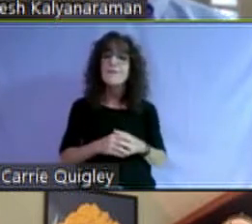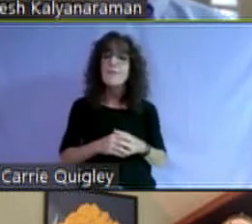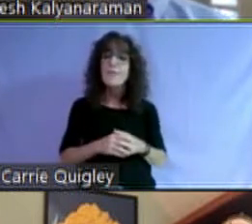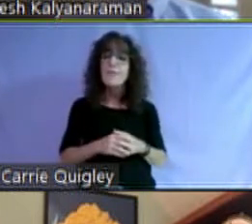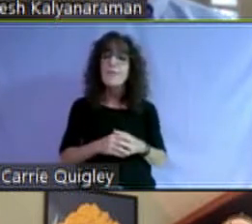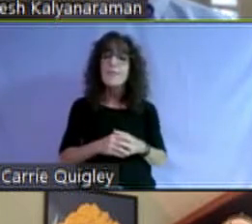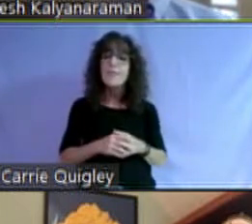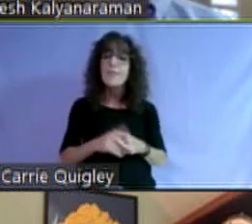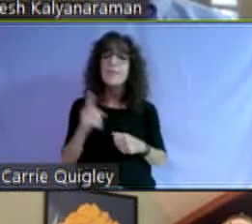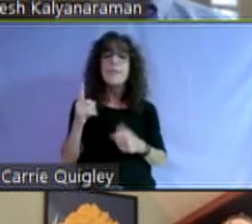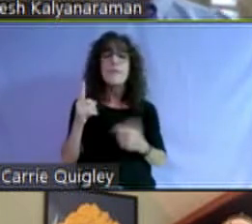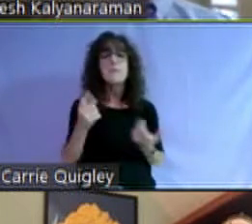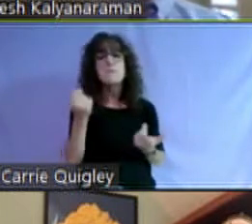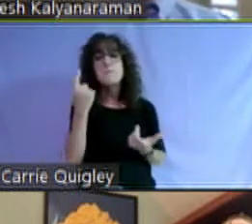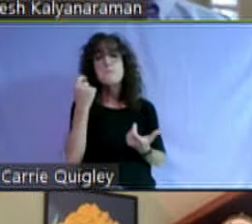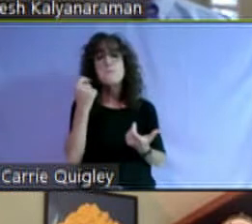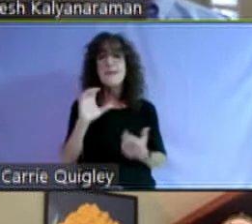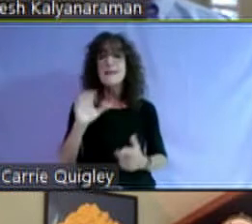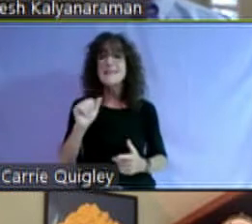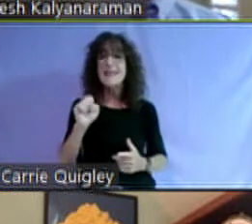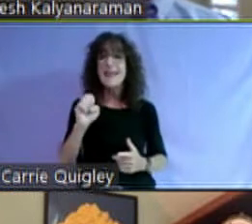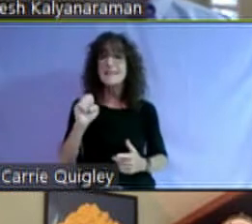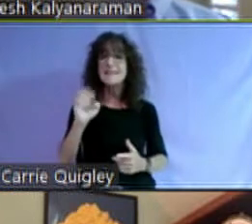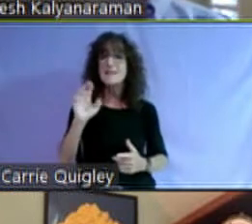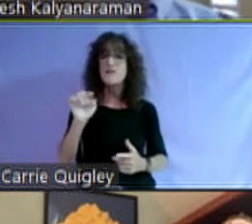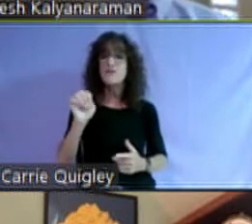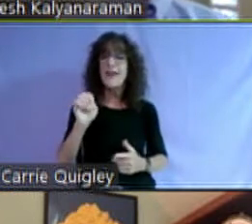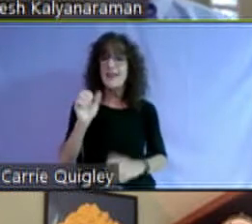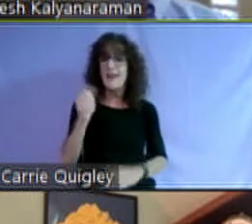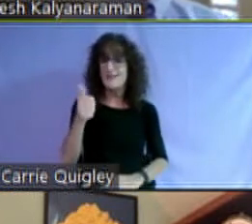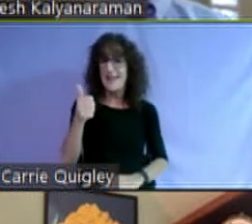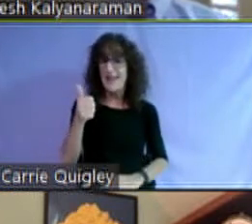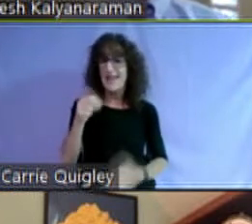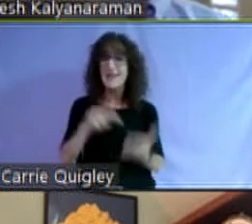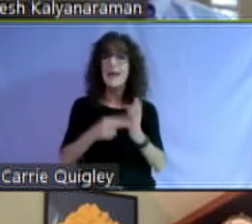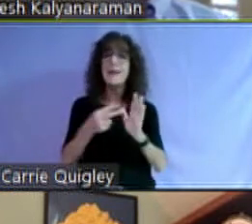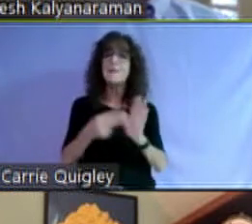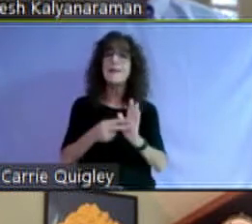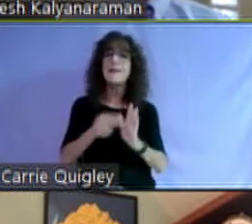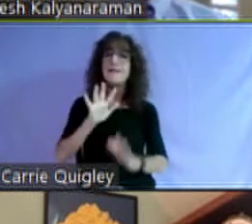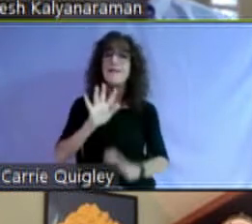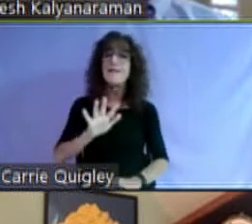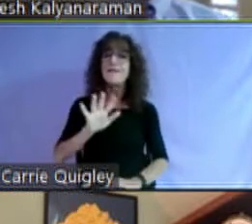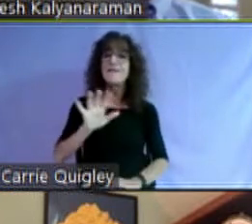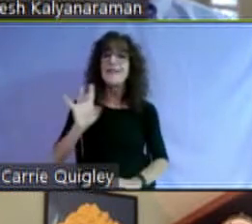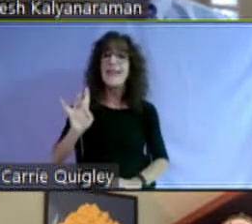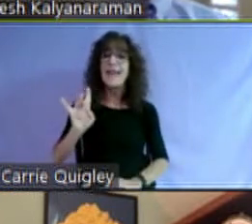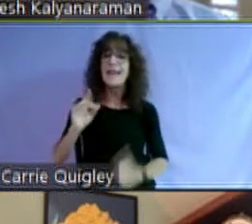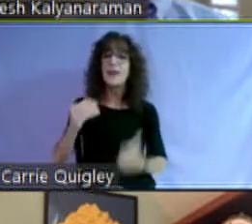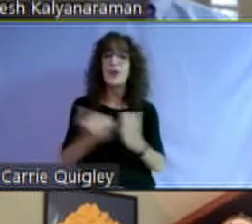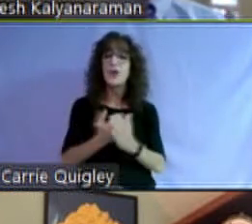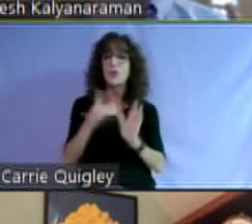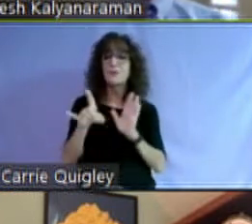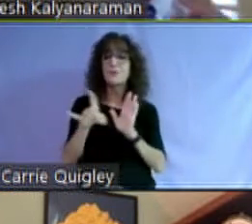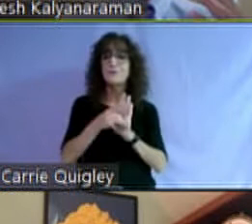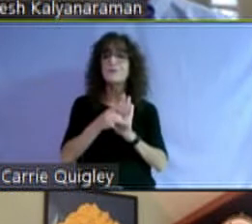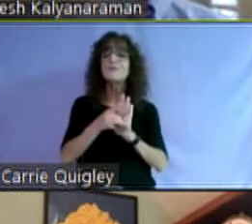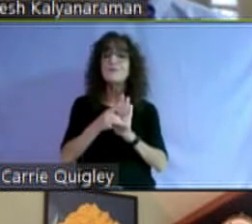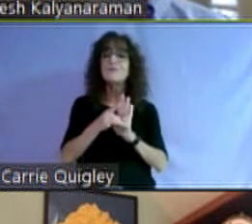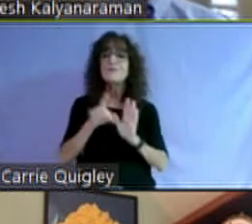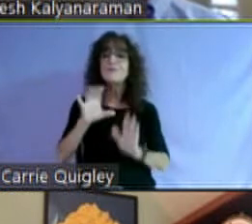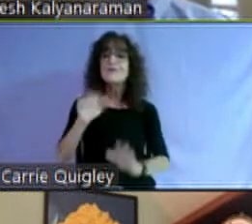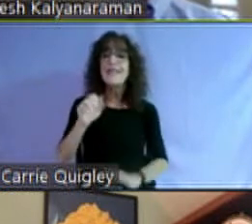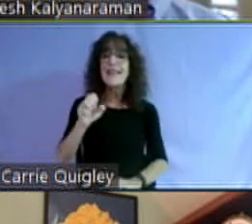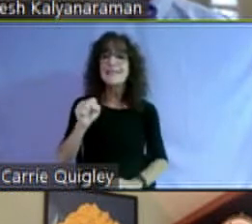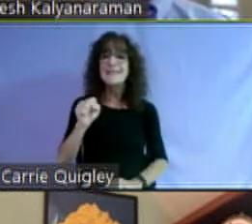For general reference, a case rate of 10 means that we had 58 new cases that day. And this is a 7-day average, so